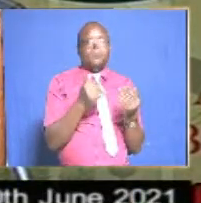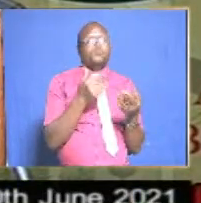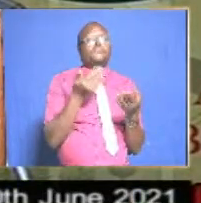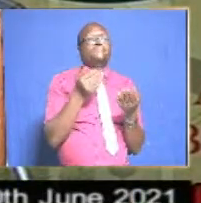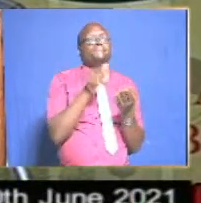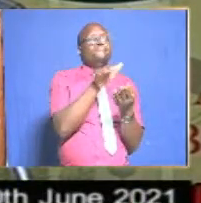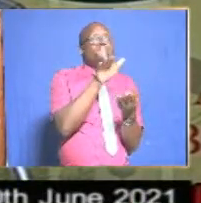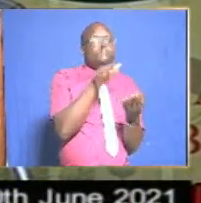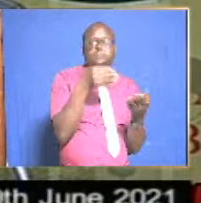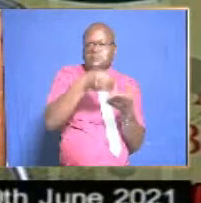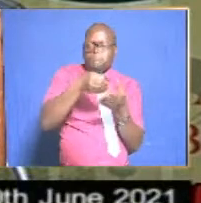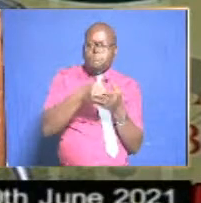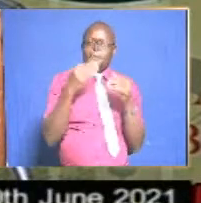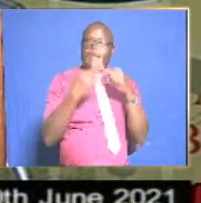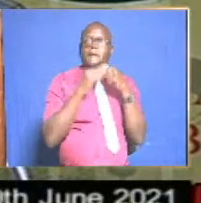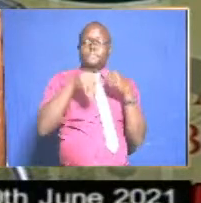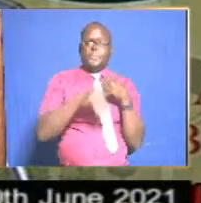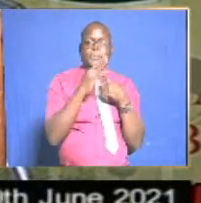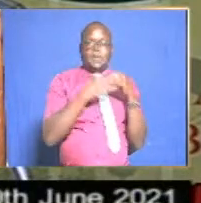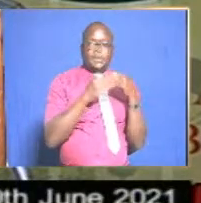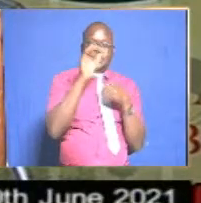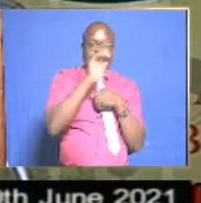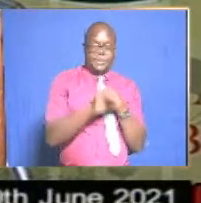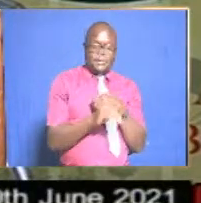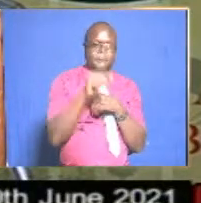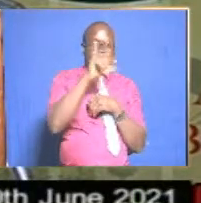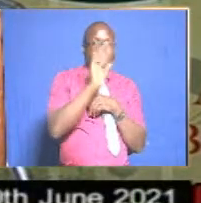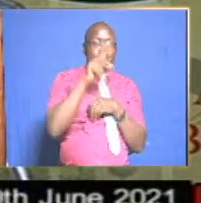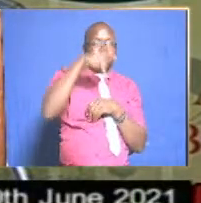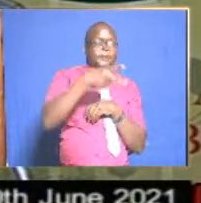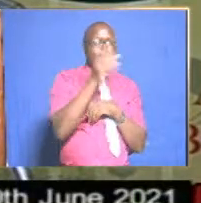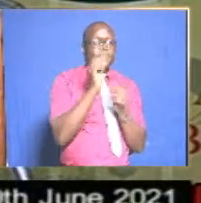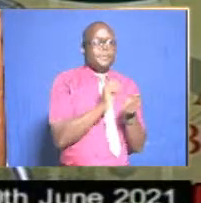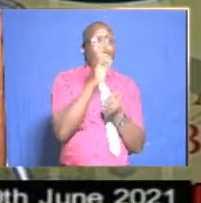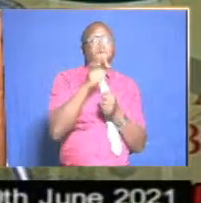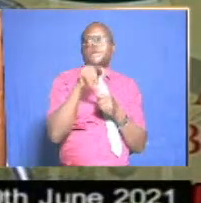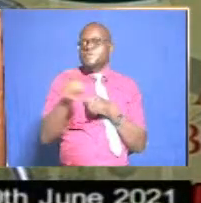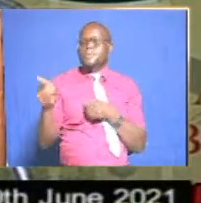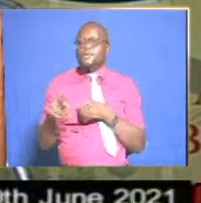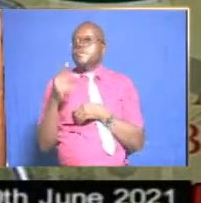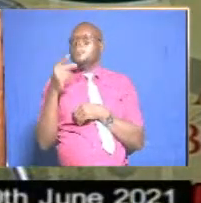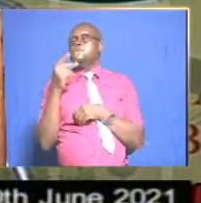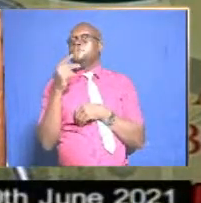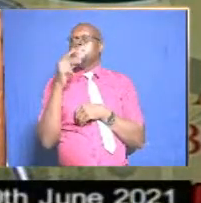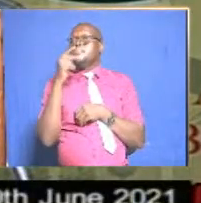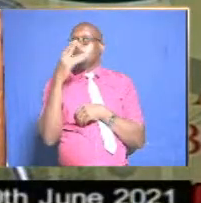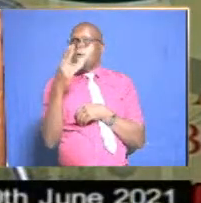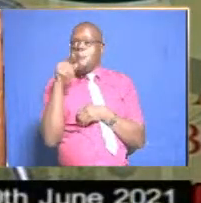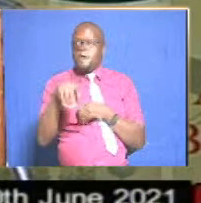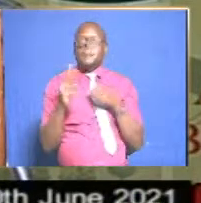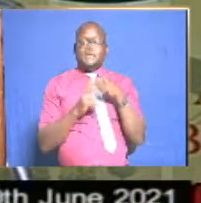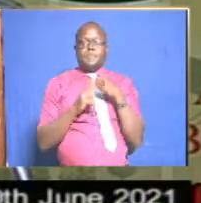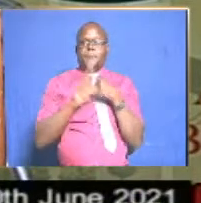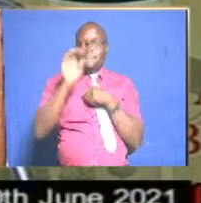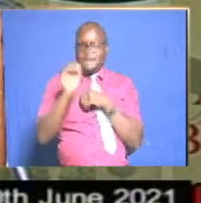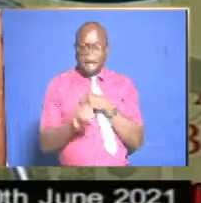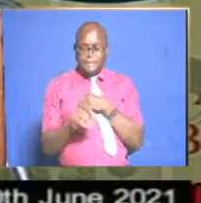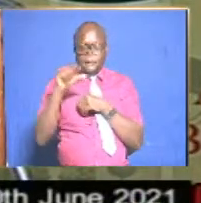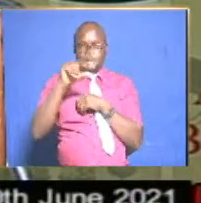from 8.8% of GDP in 2013 to 4.7% of GDP in